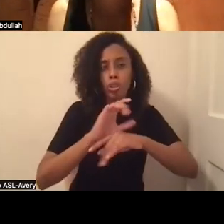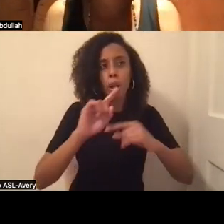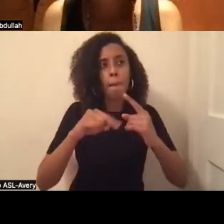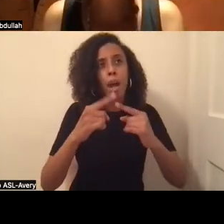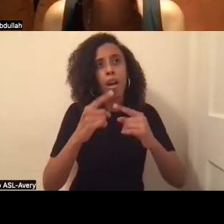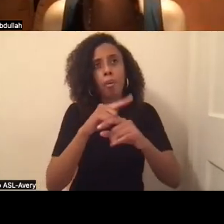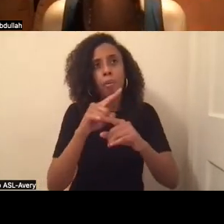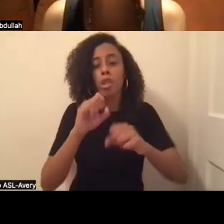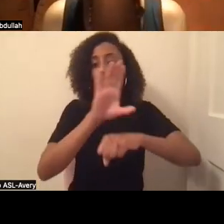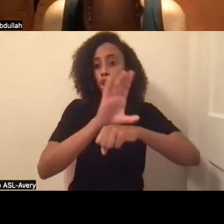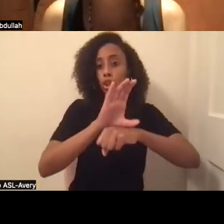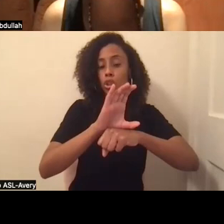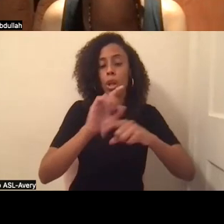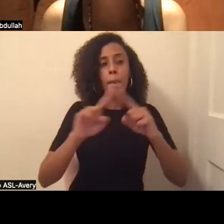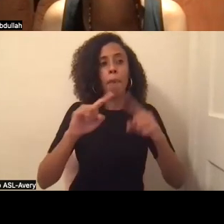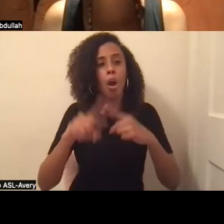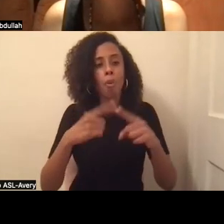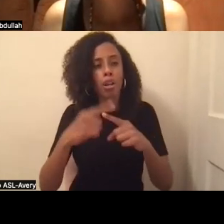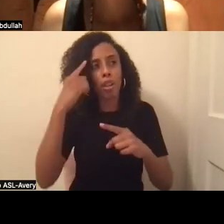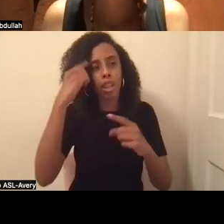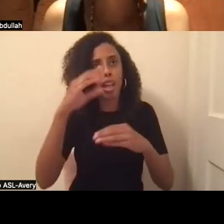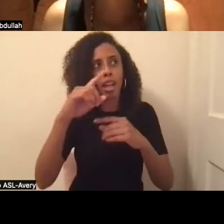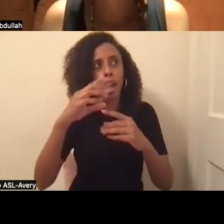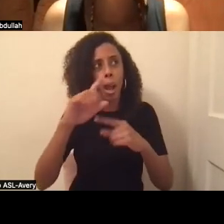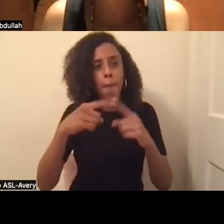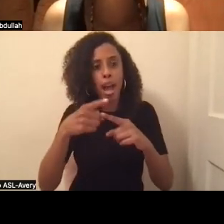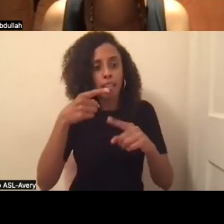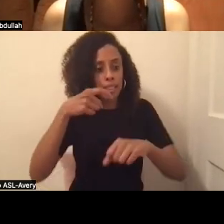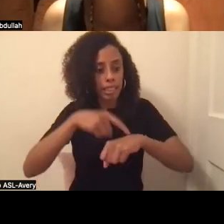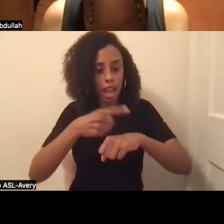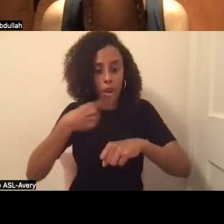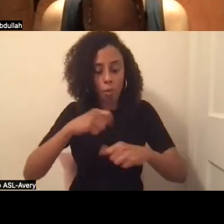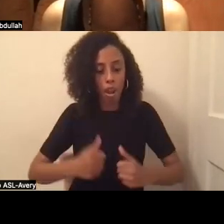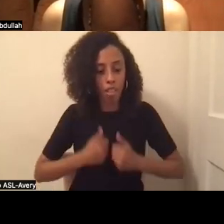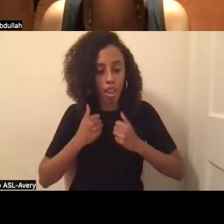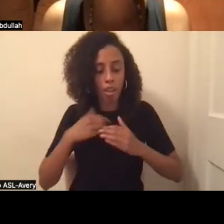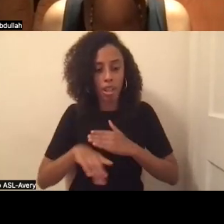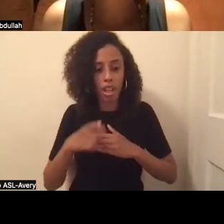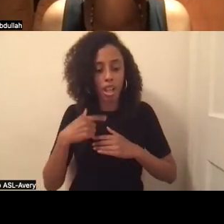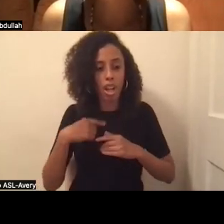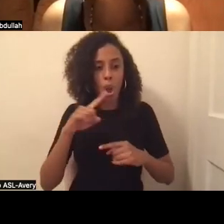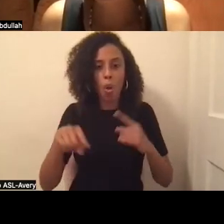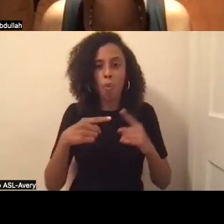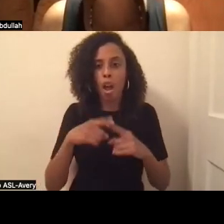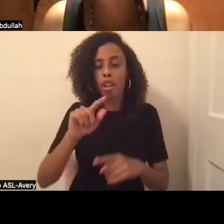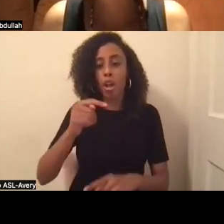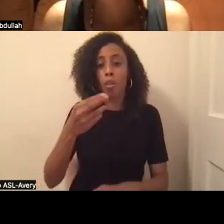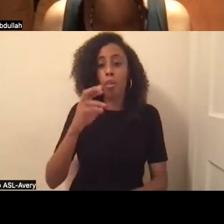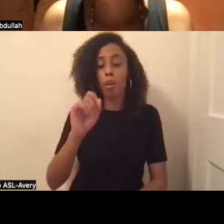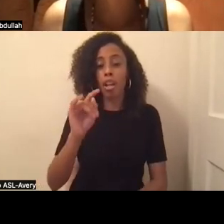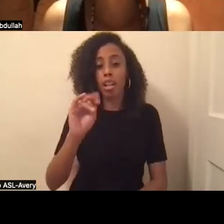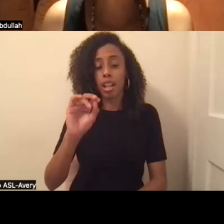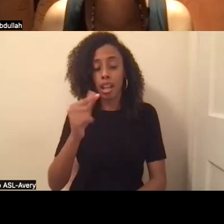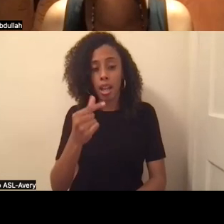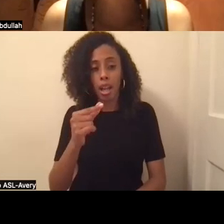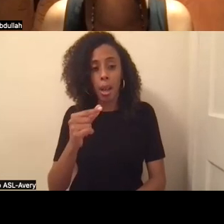when they're coming for us, when they're threatening body autonomy of all kinds,